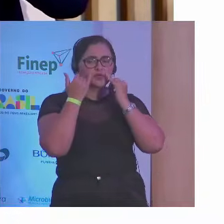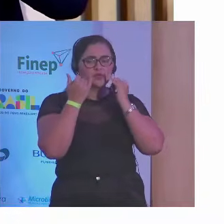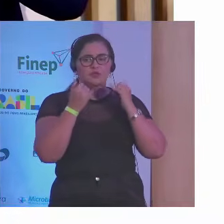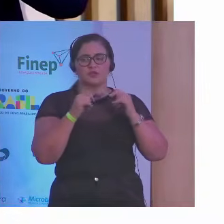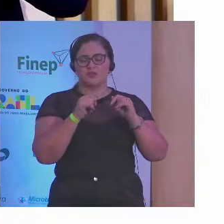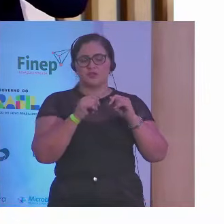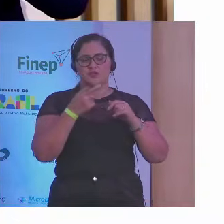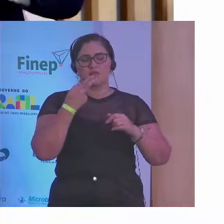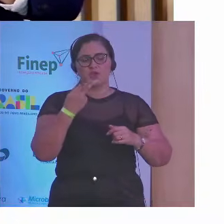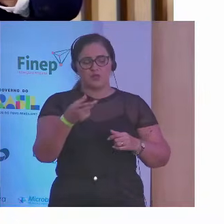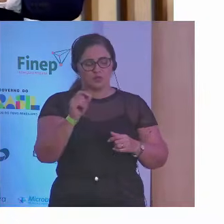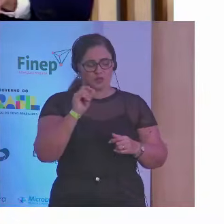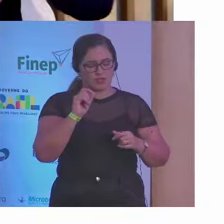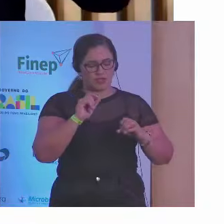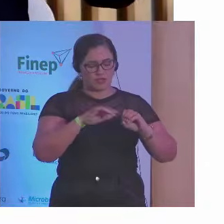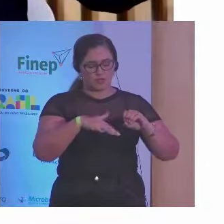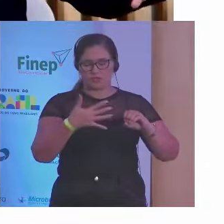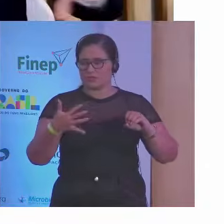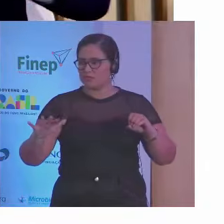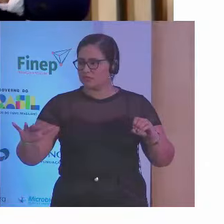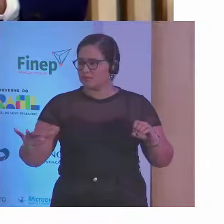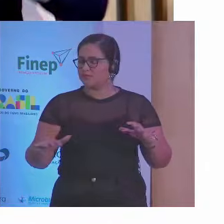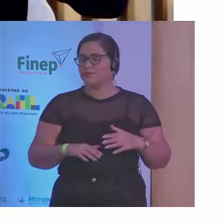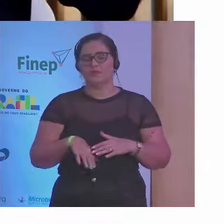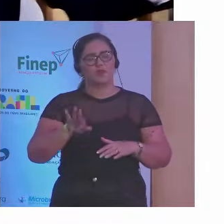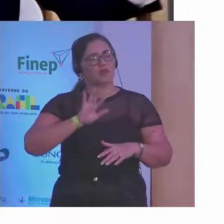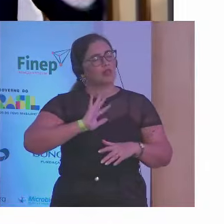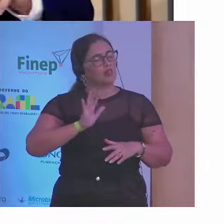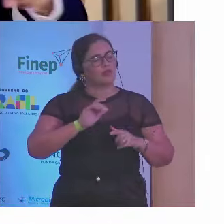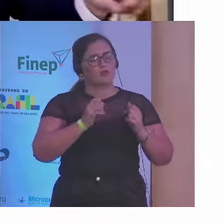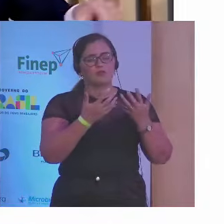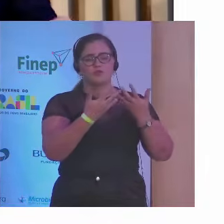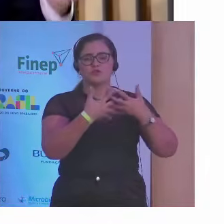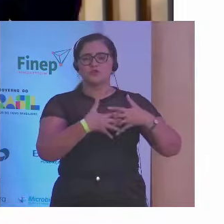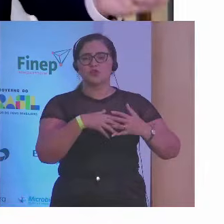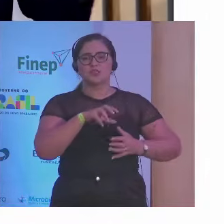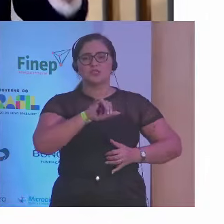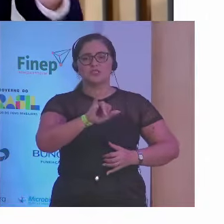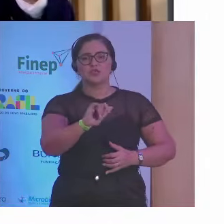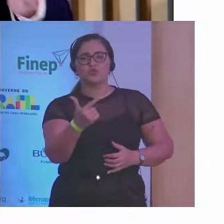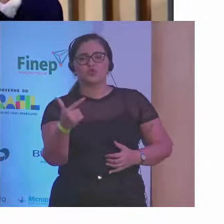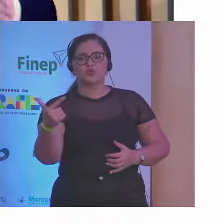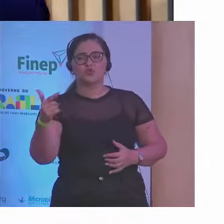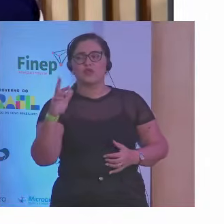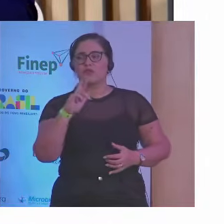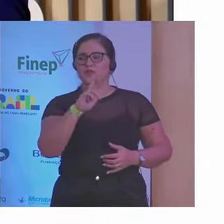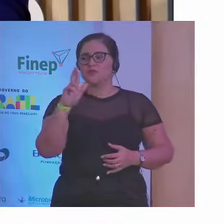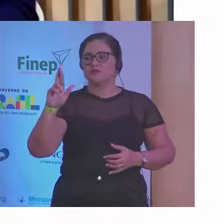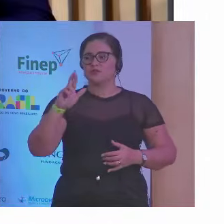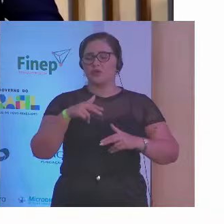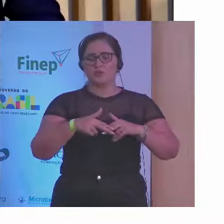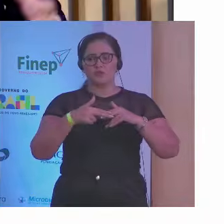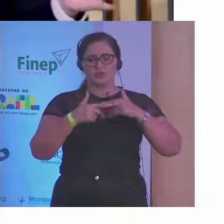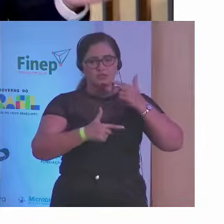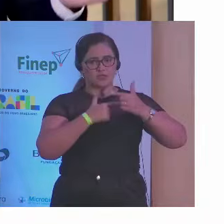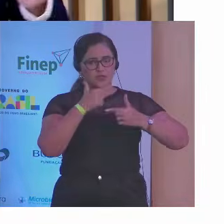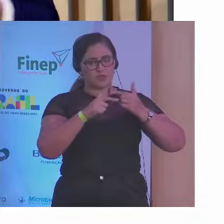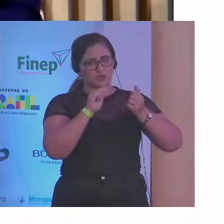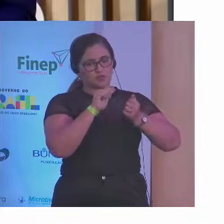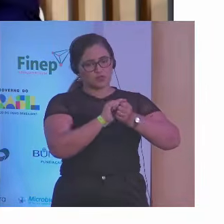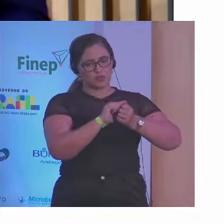is completely blind without this observation, so we can explain what is the things. But every step, we have this validation team. This is